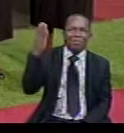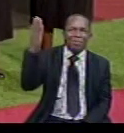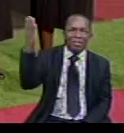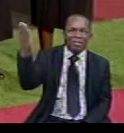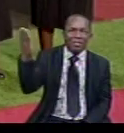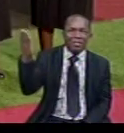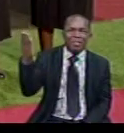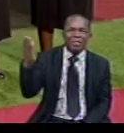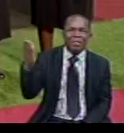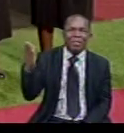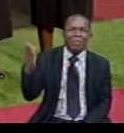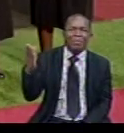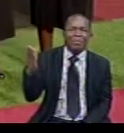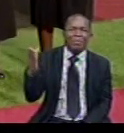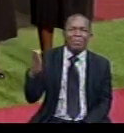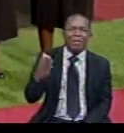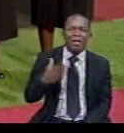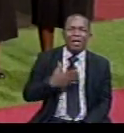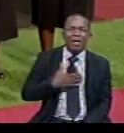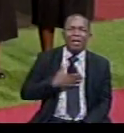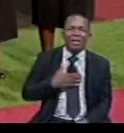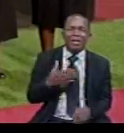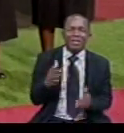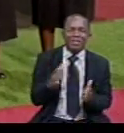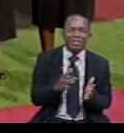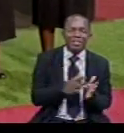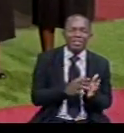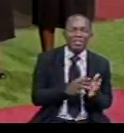love thee, my